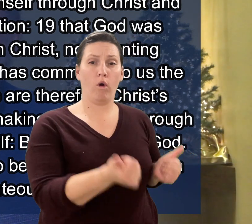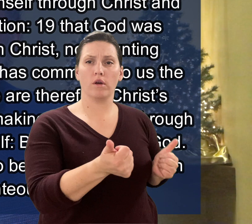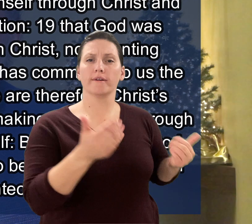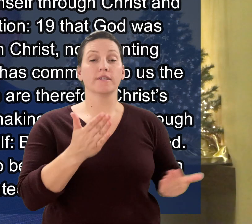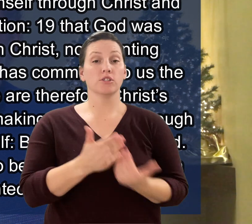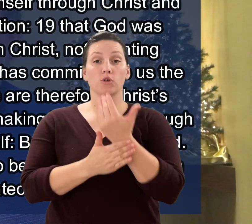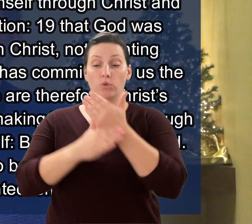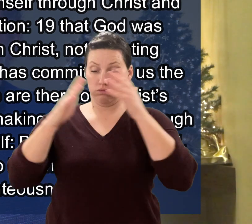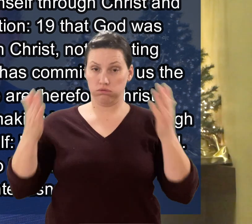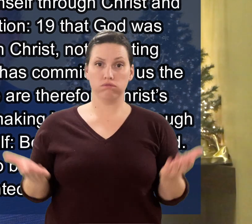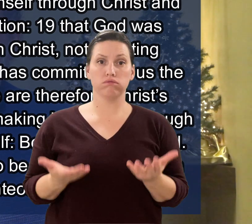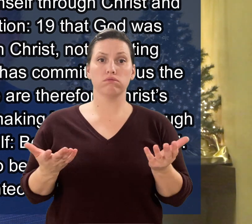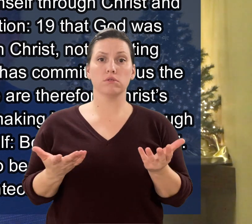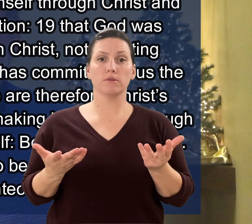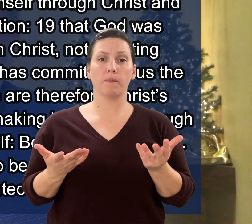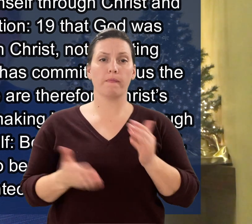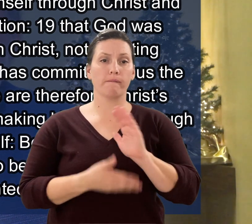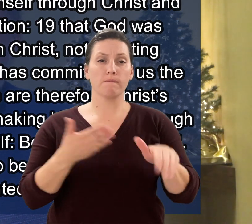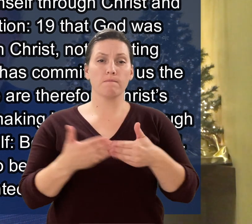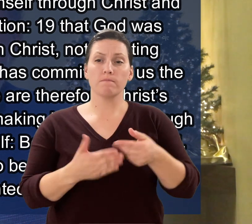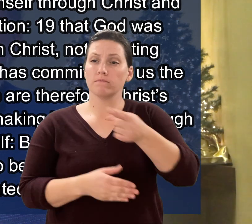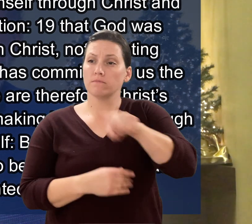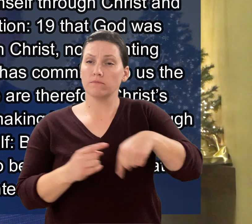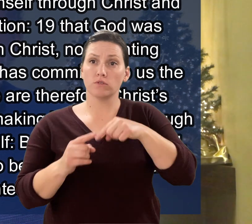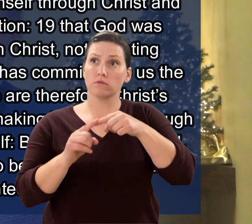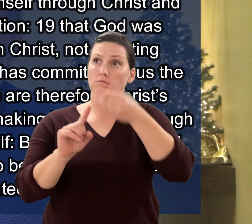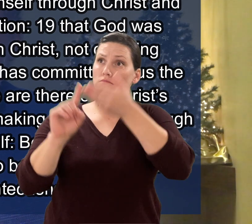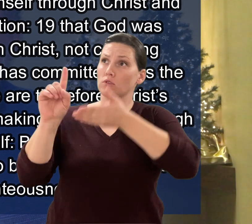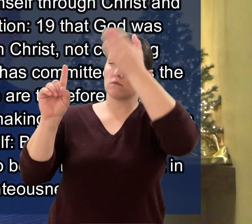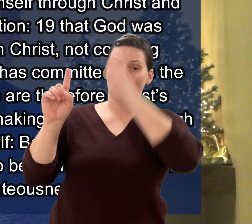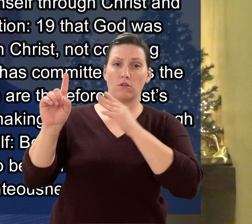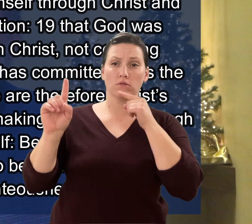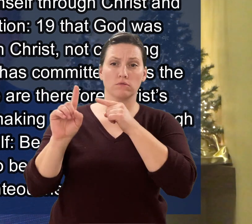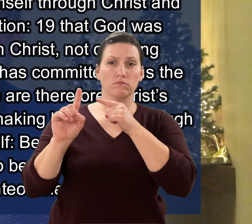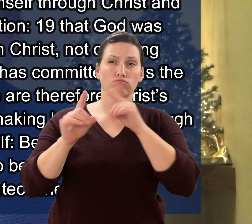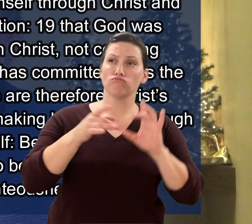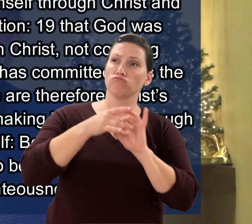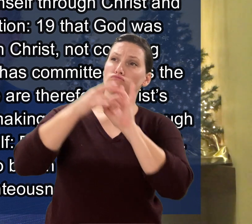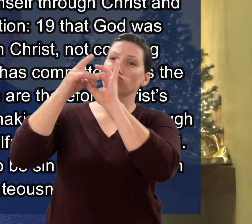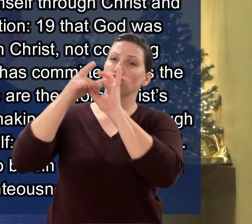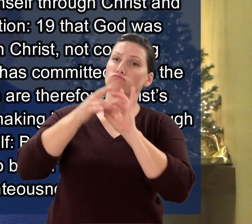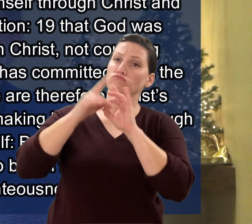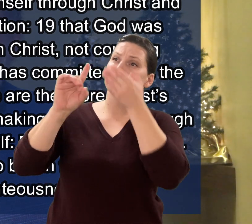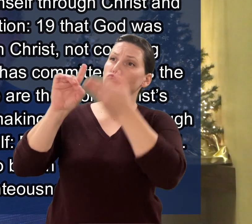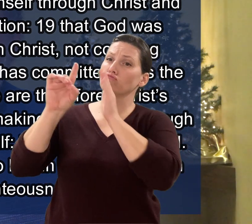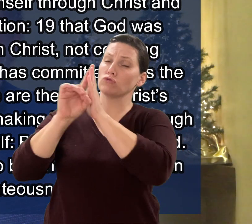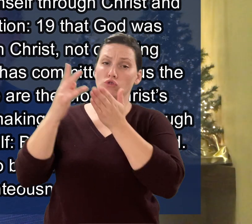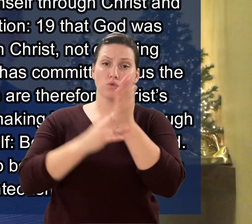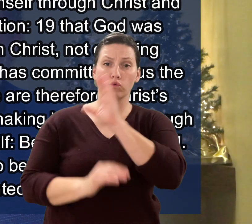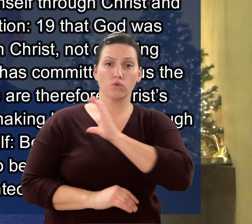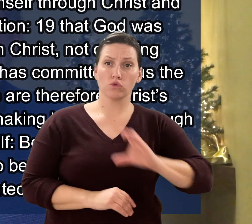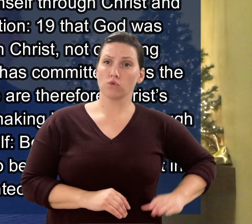The new is here. All of this is from God, who reconciled us to himself through